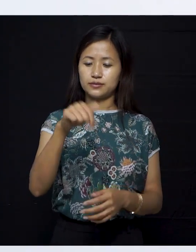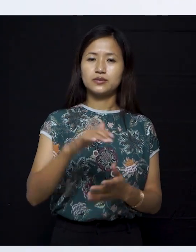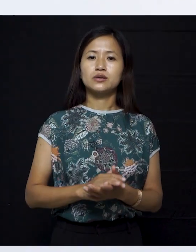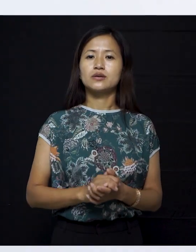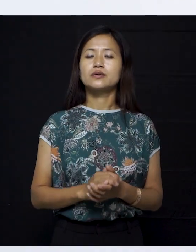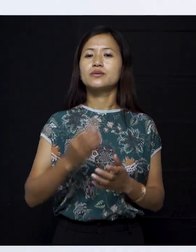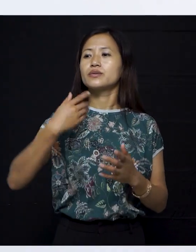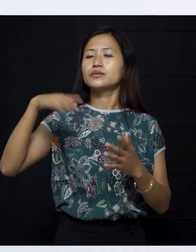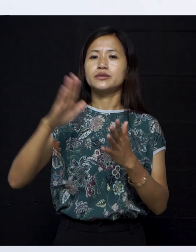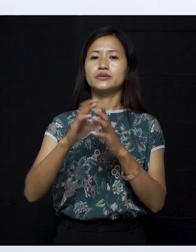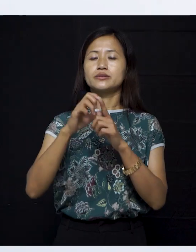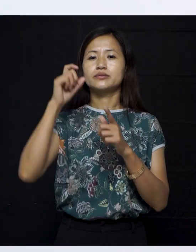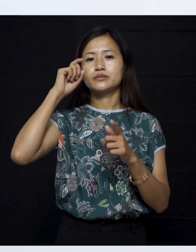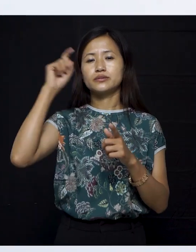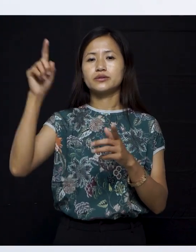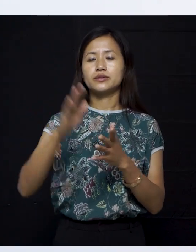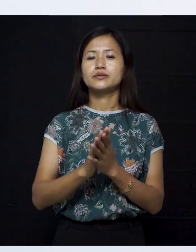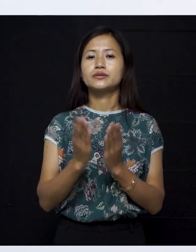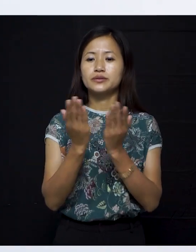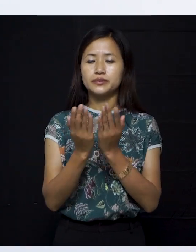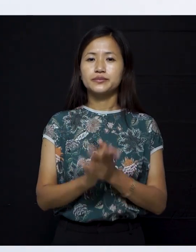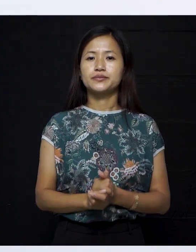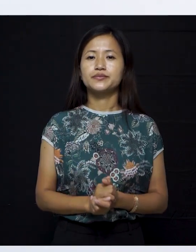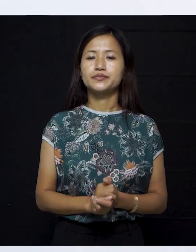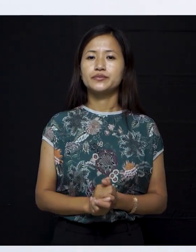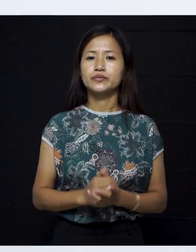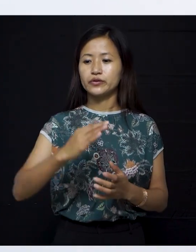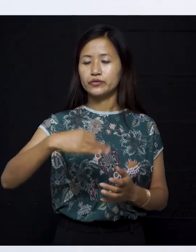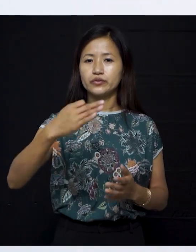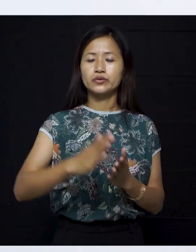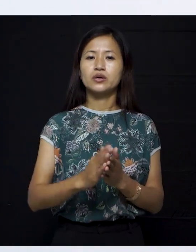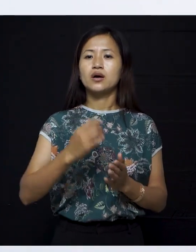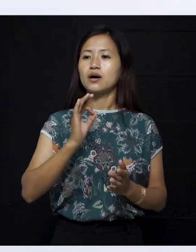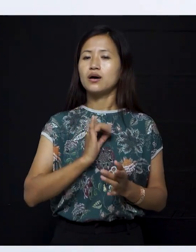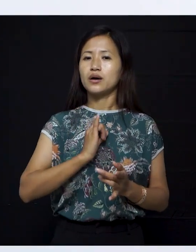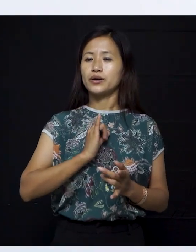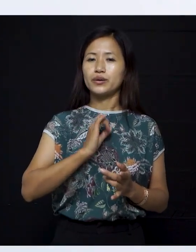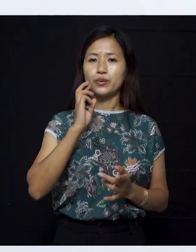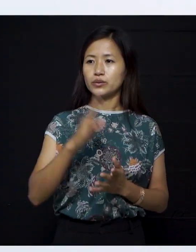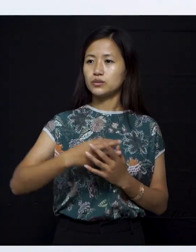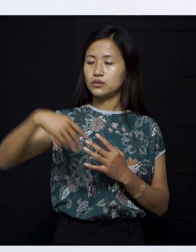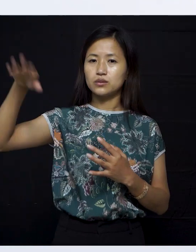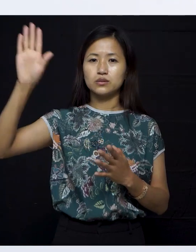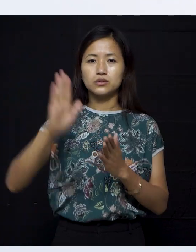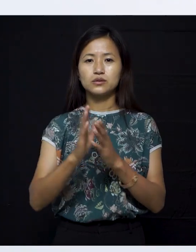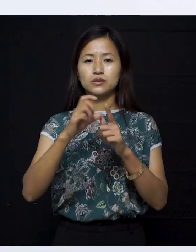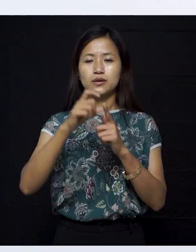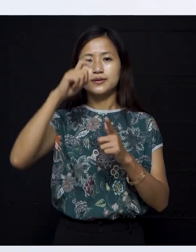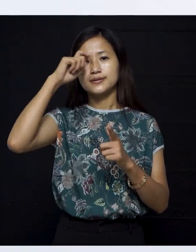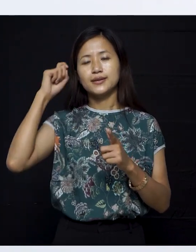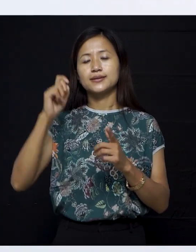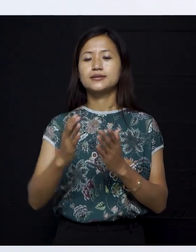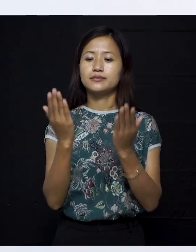to Delhi to study, or if you are going to change it into future tense, I will go to Delhi to study. Went has